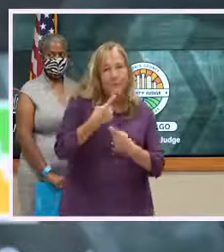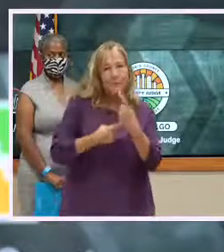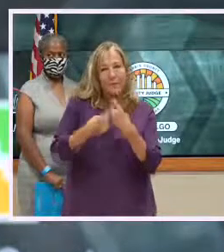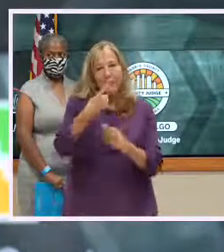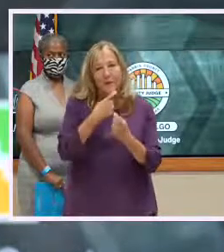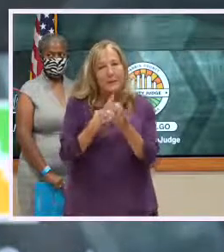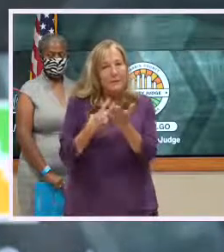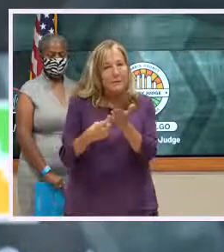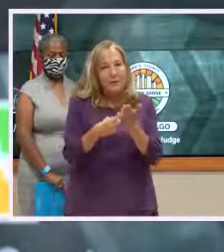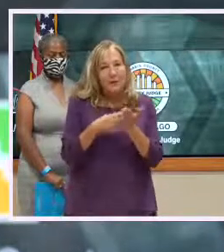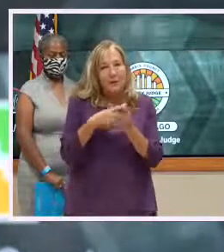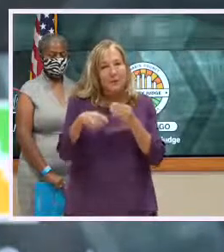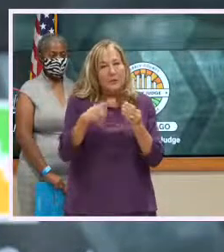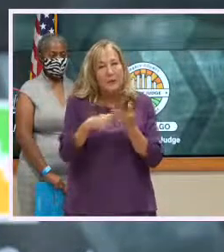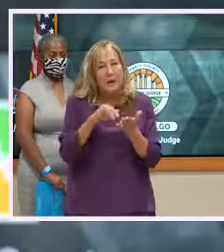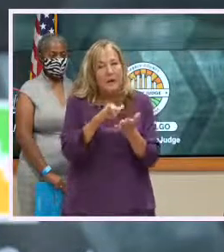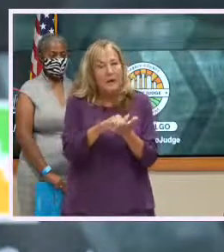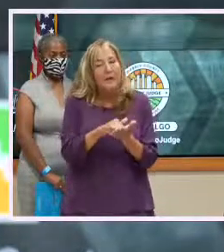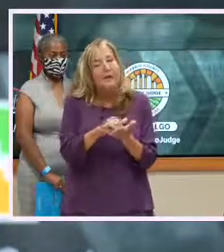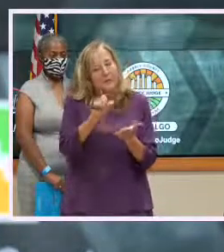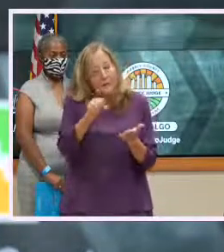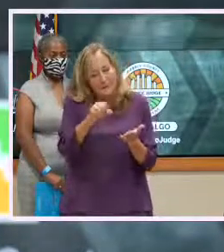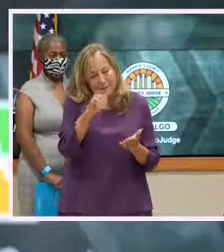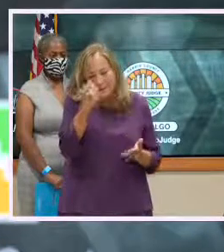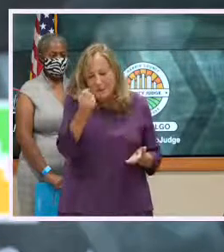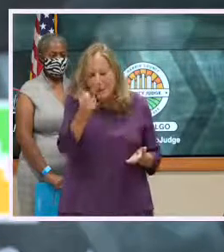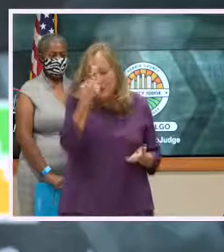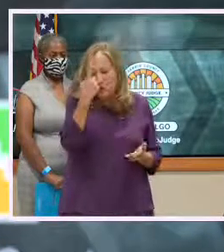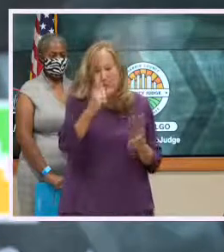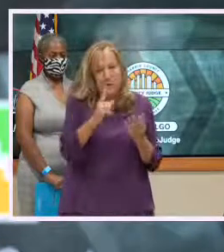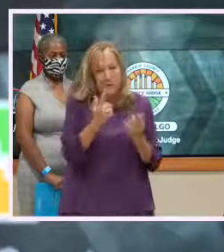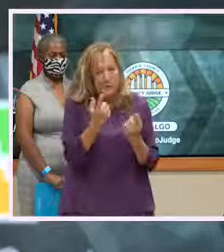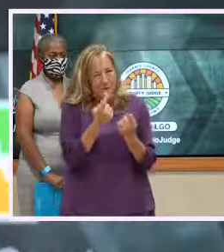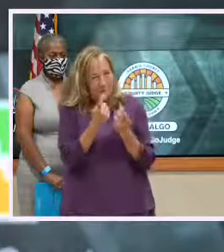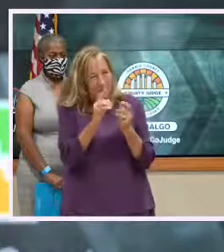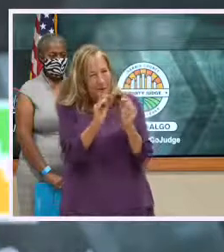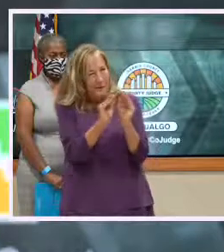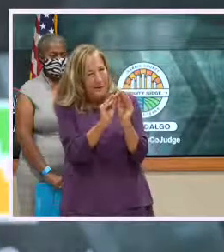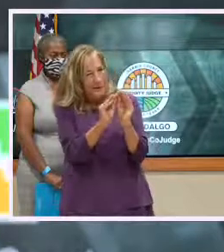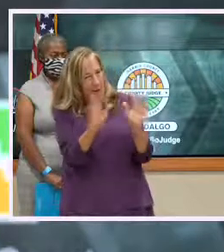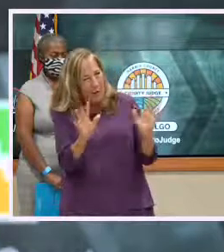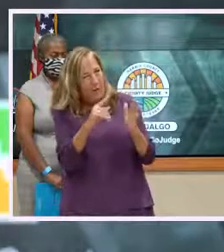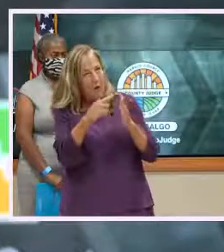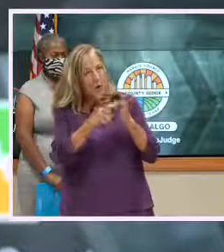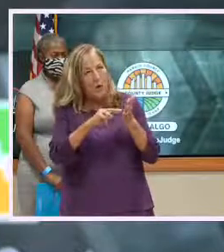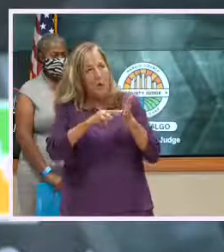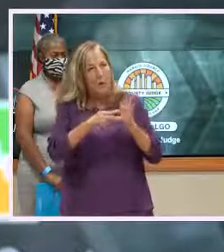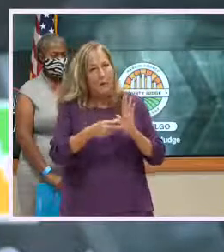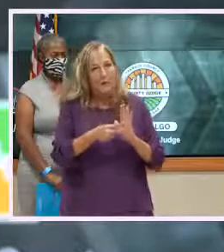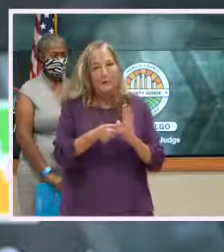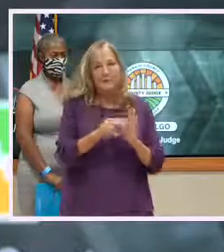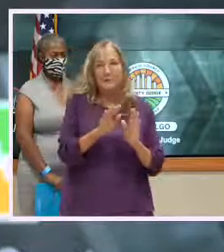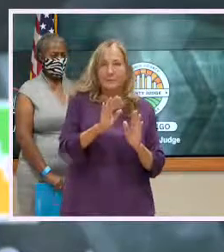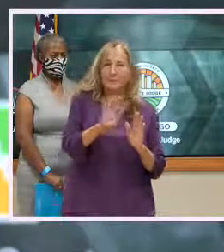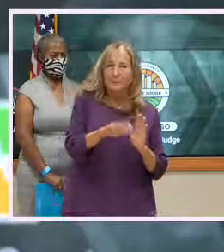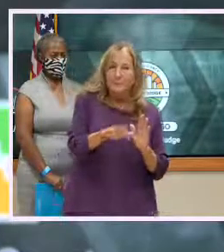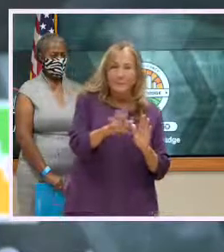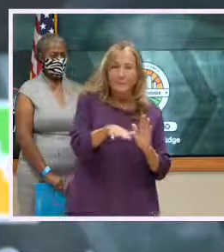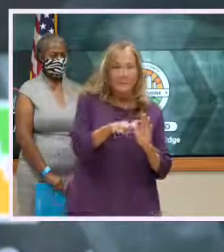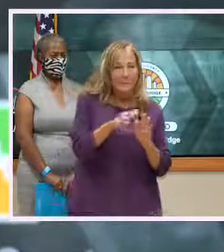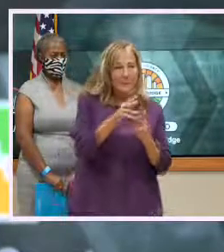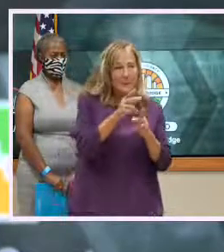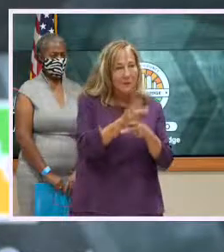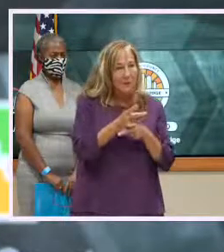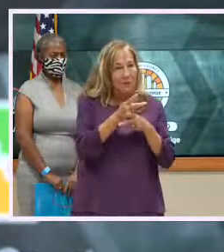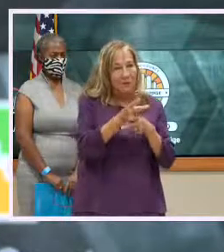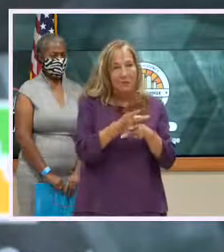some questions about that so it can clarify it a little bit more. We have to be careful, though, because we don't want to